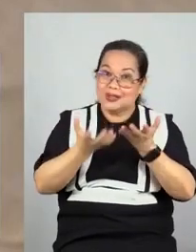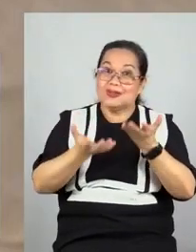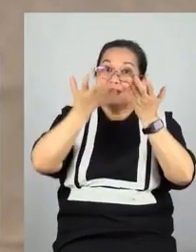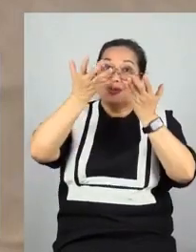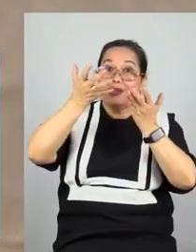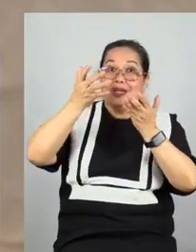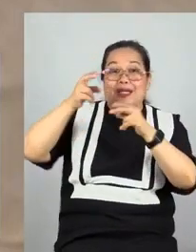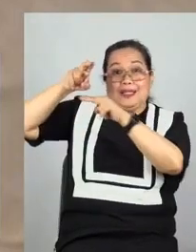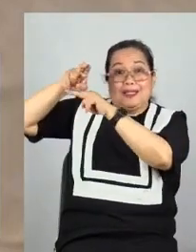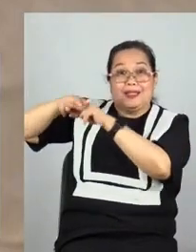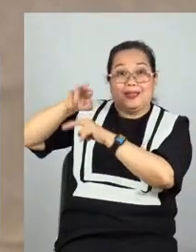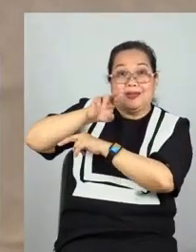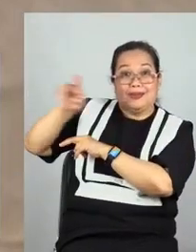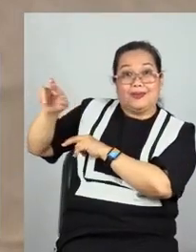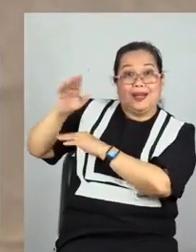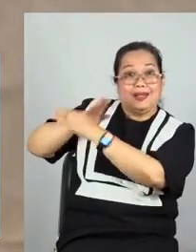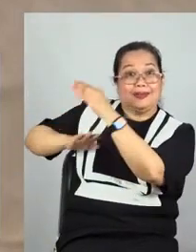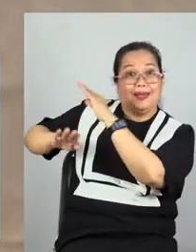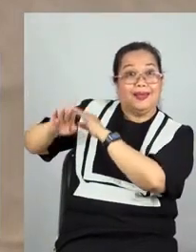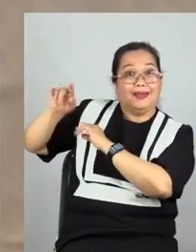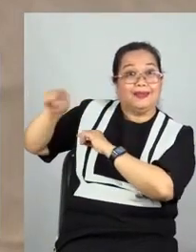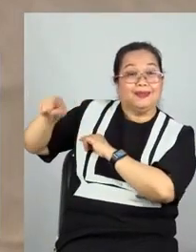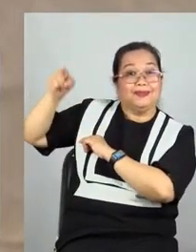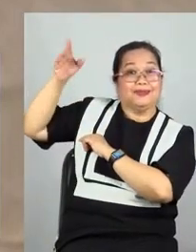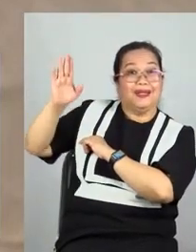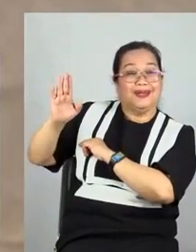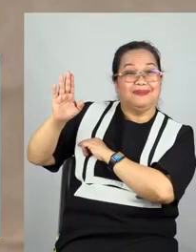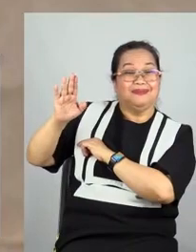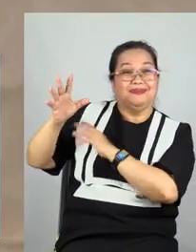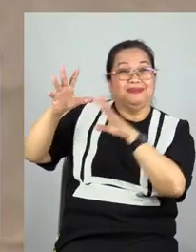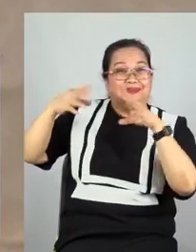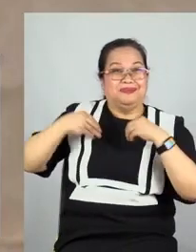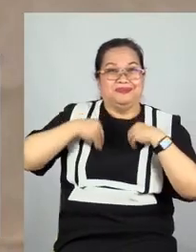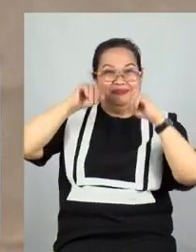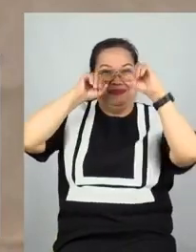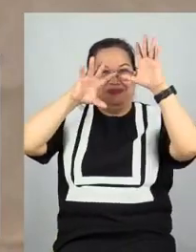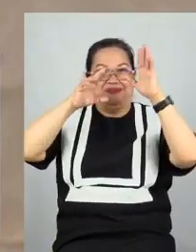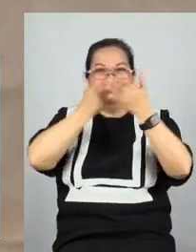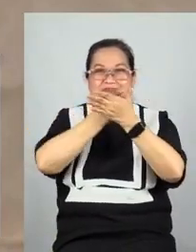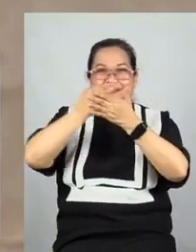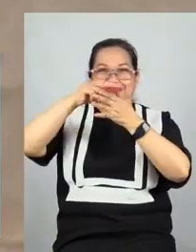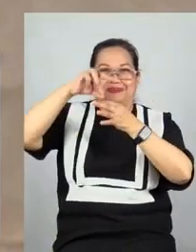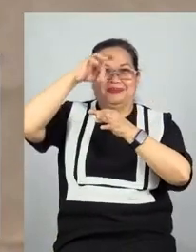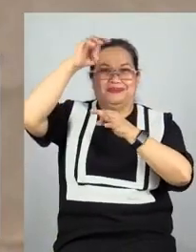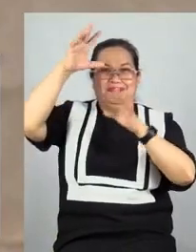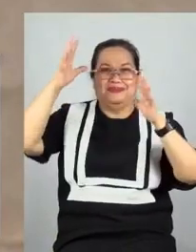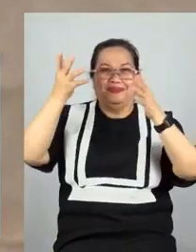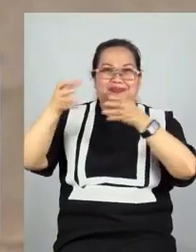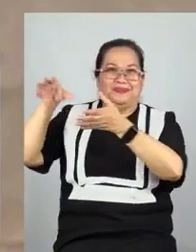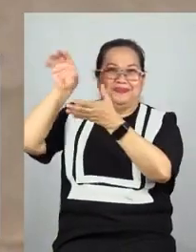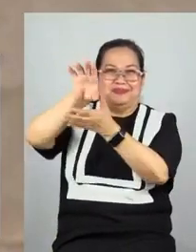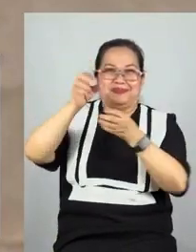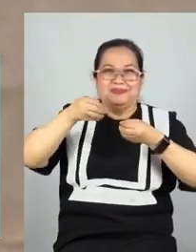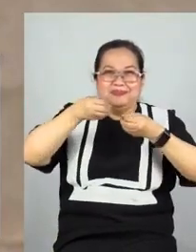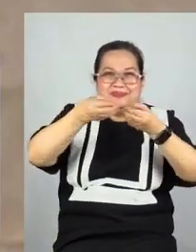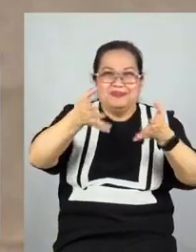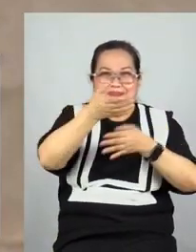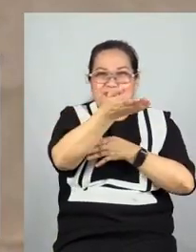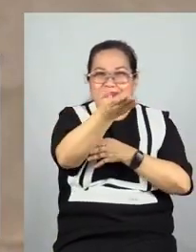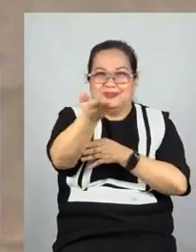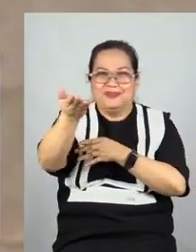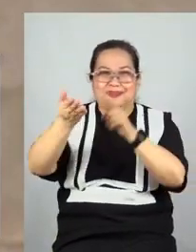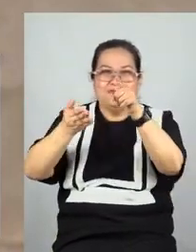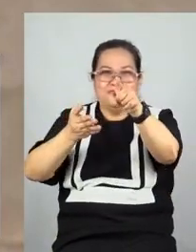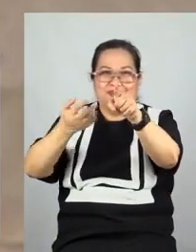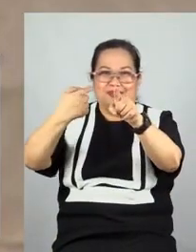hand of God, and having received from the Father the promise of the Holy Spirit, He has poured out this that you yourselves